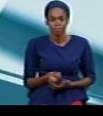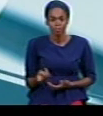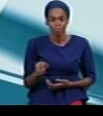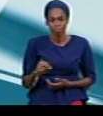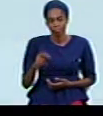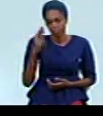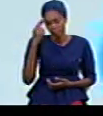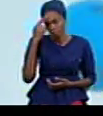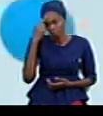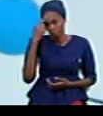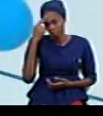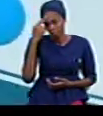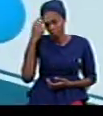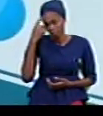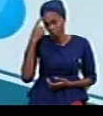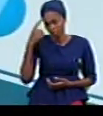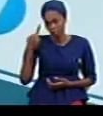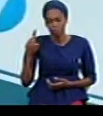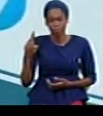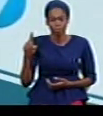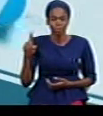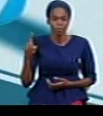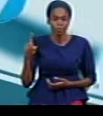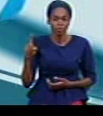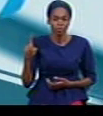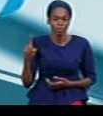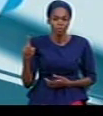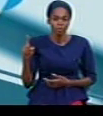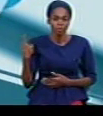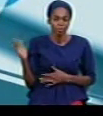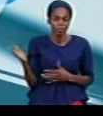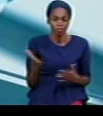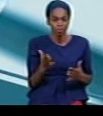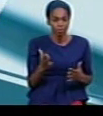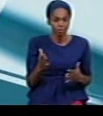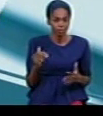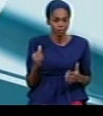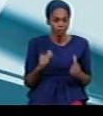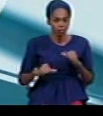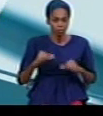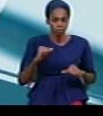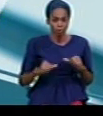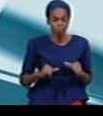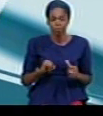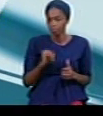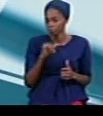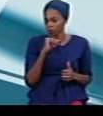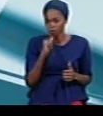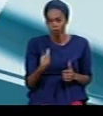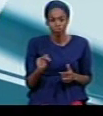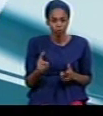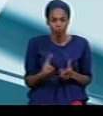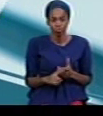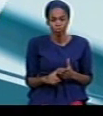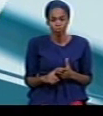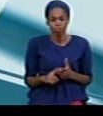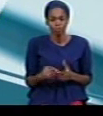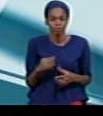drama is not to entertain us. No. It is to awaken our